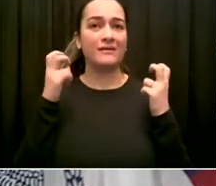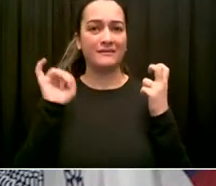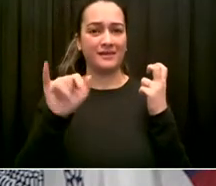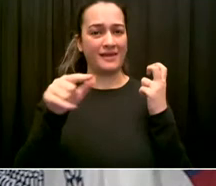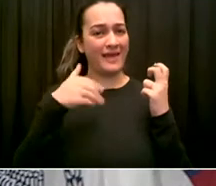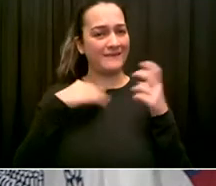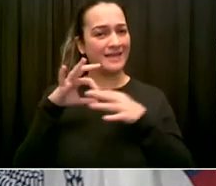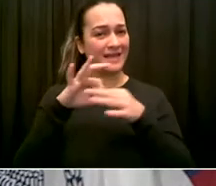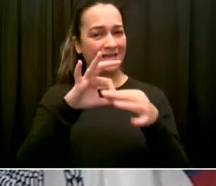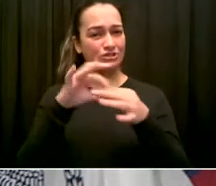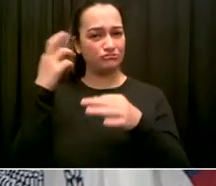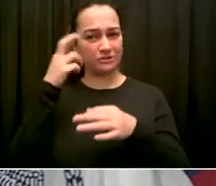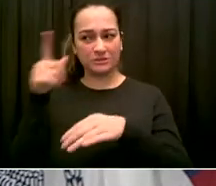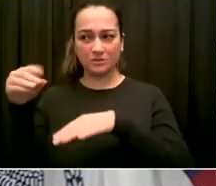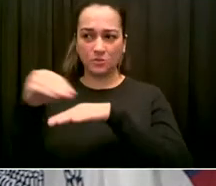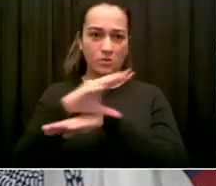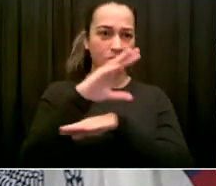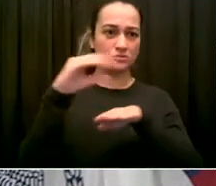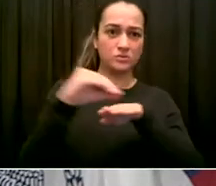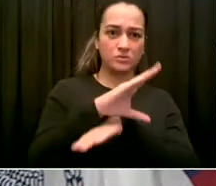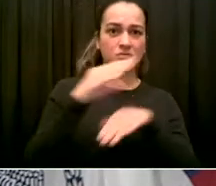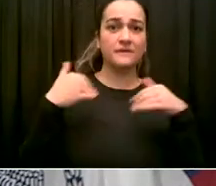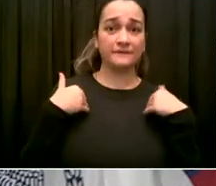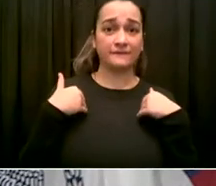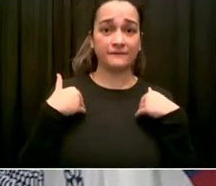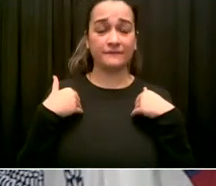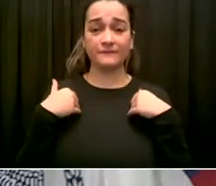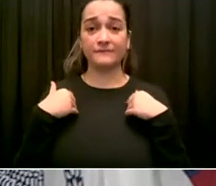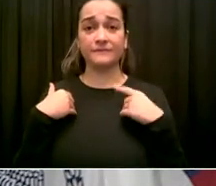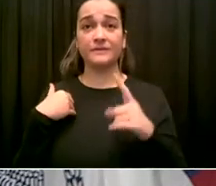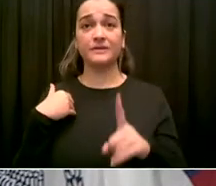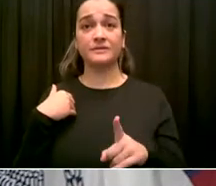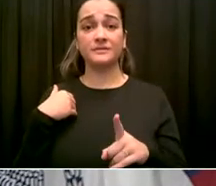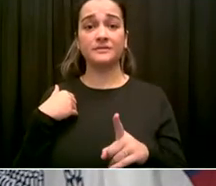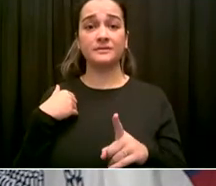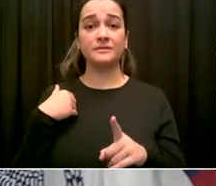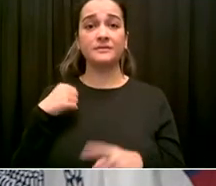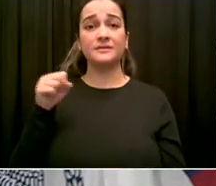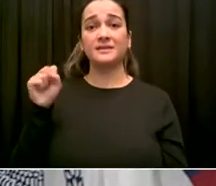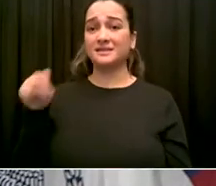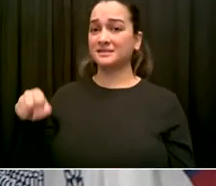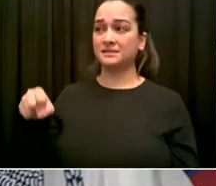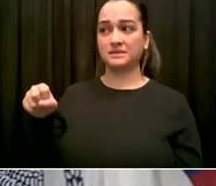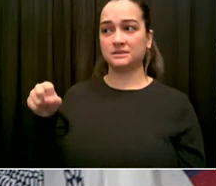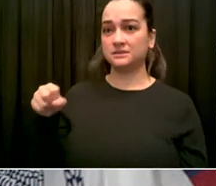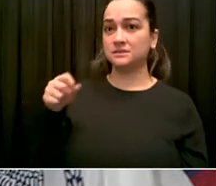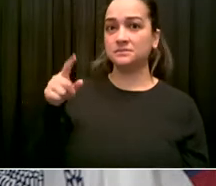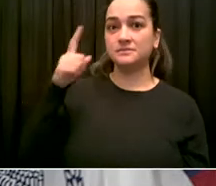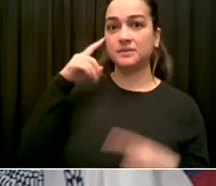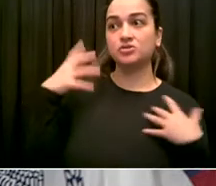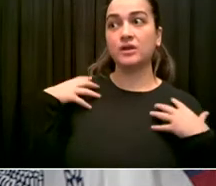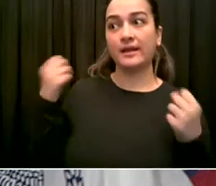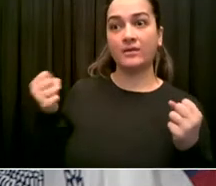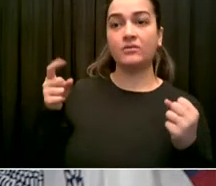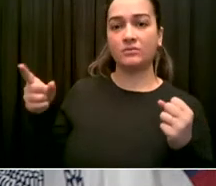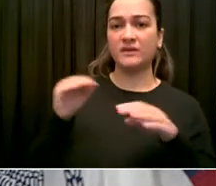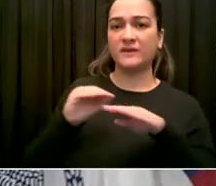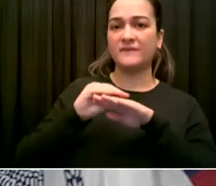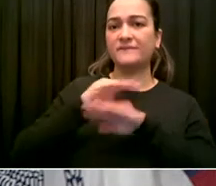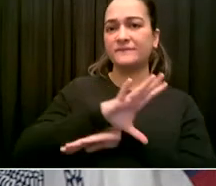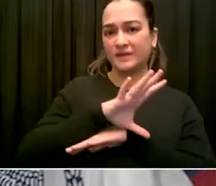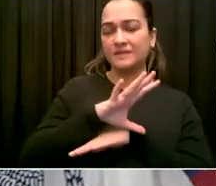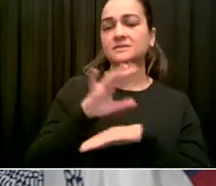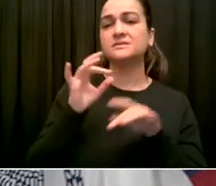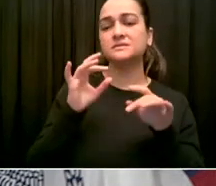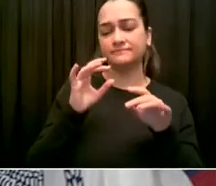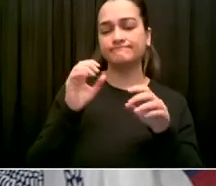documented mental health challenges and violence. Remember, this is a very small number of people. The vast majority of people who have a